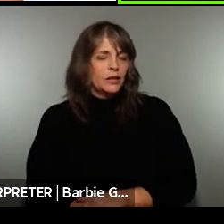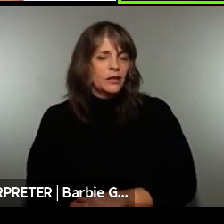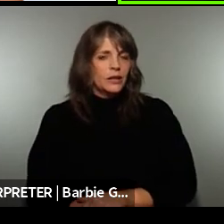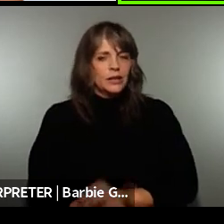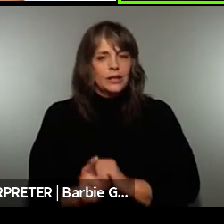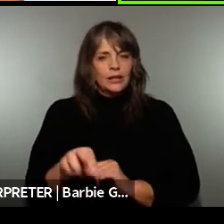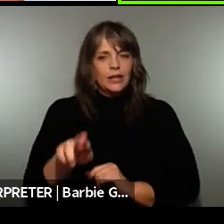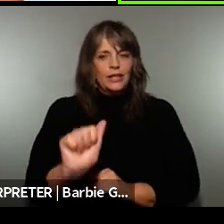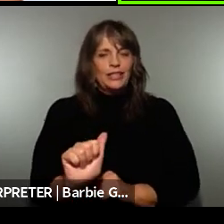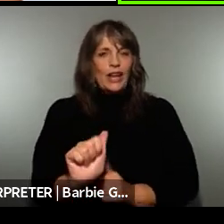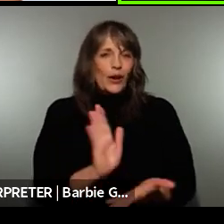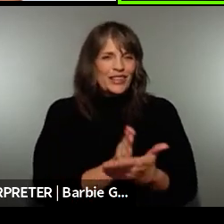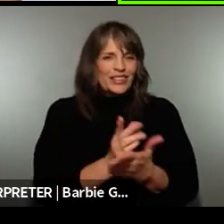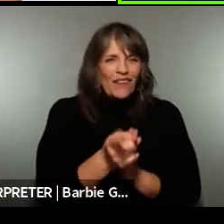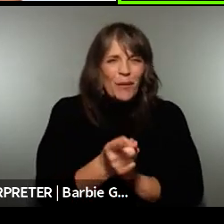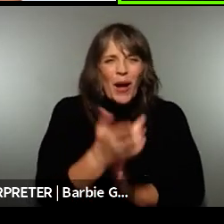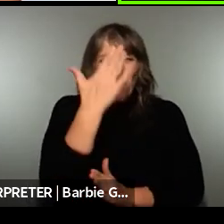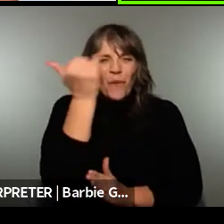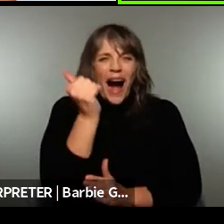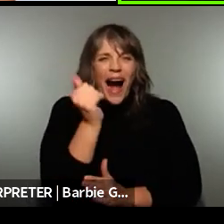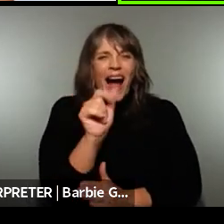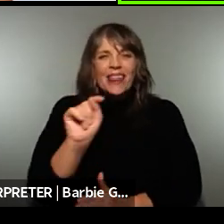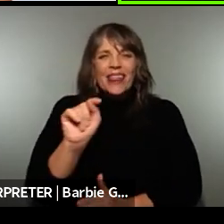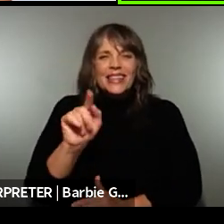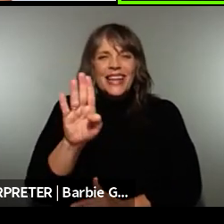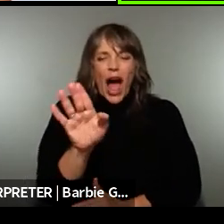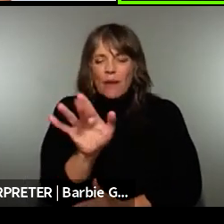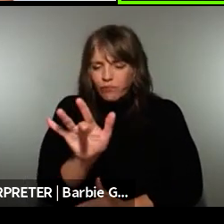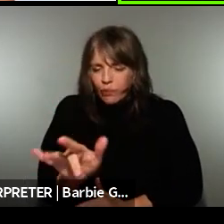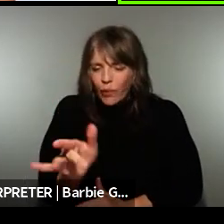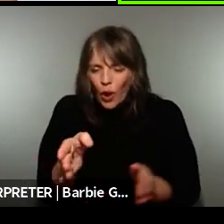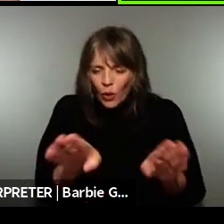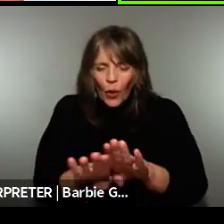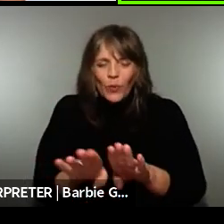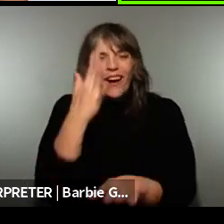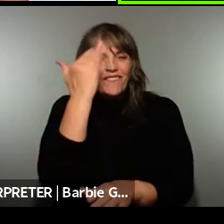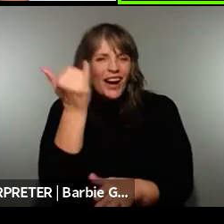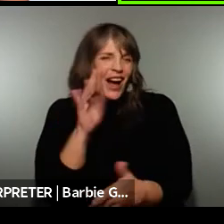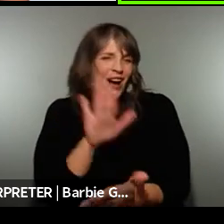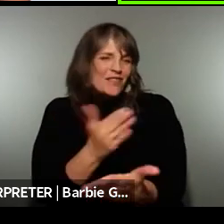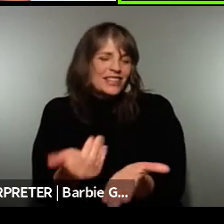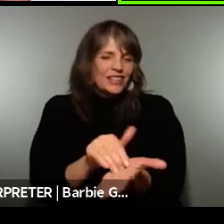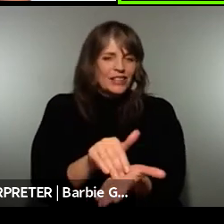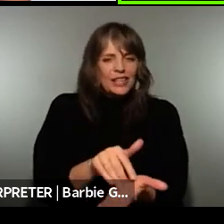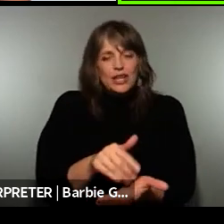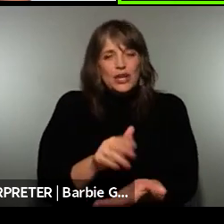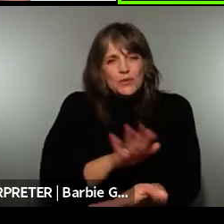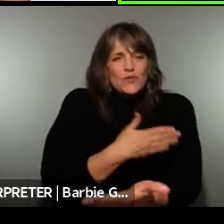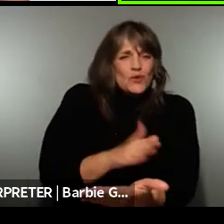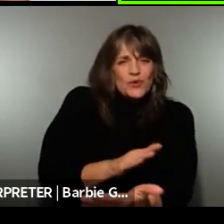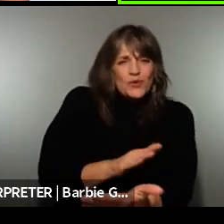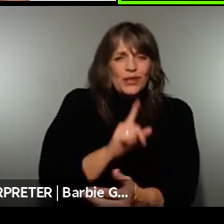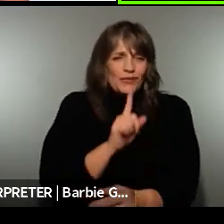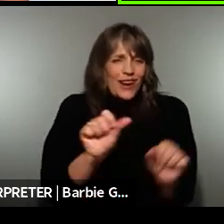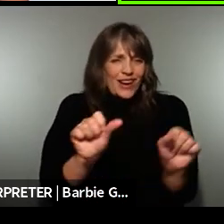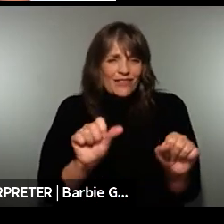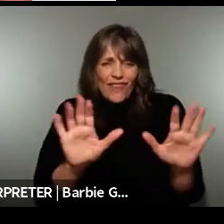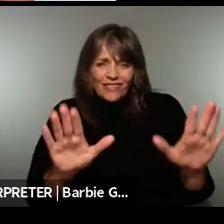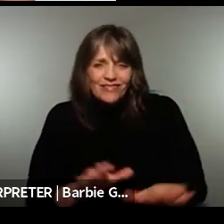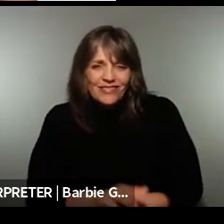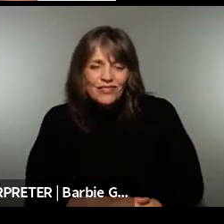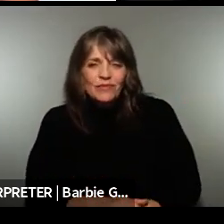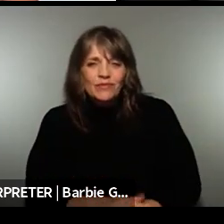that tab because I forgot we were gonna go there again. So here's my stalling, isn't it great? And we're